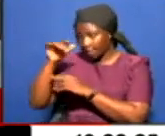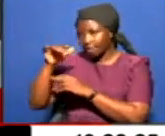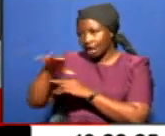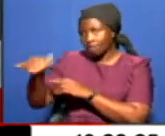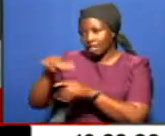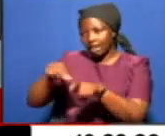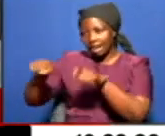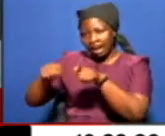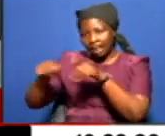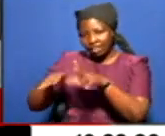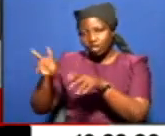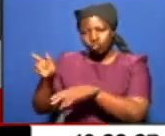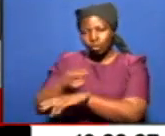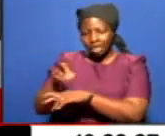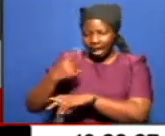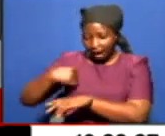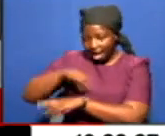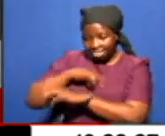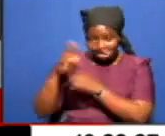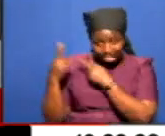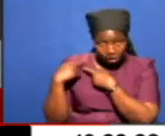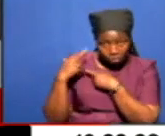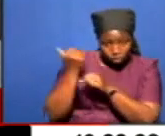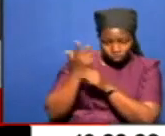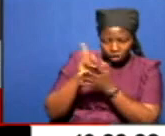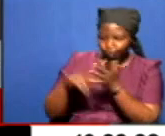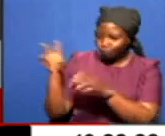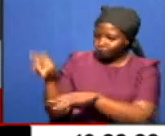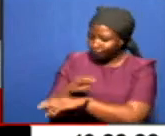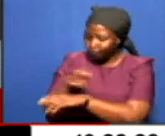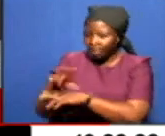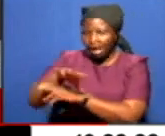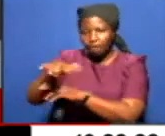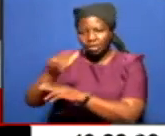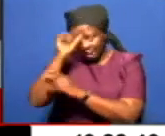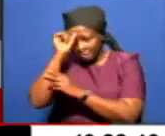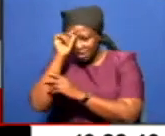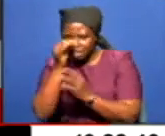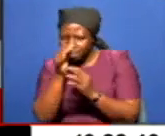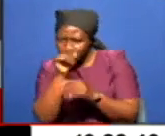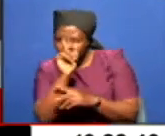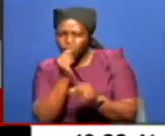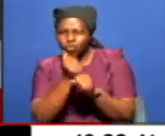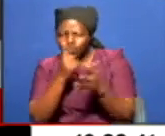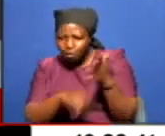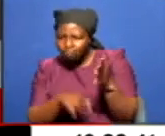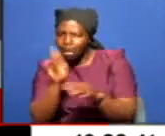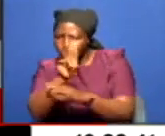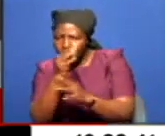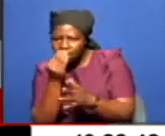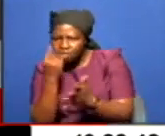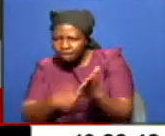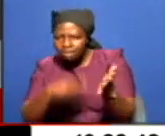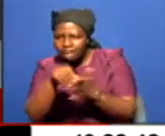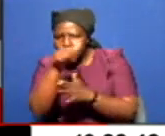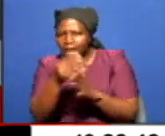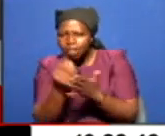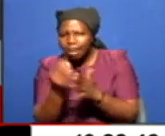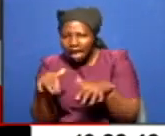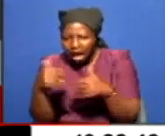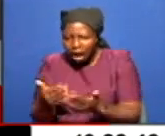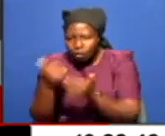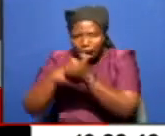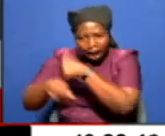governments mm-hmm. on how they of course are using the taxpayers' money, mm-hmm. aspects to do with public participation and citizen engagement